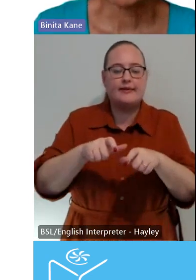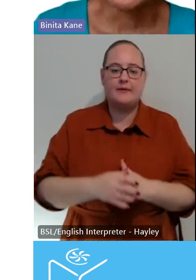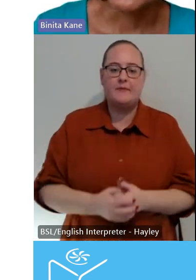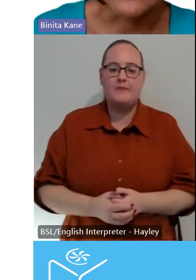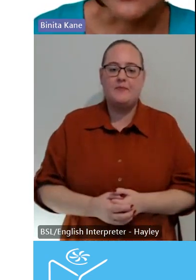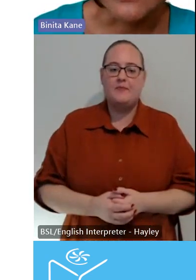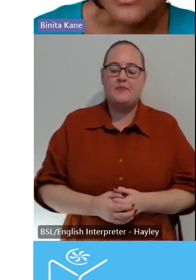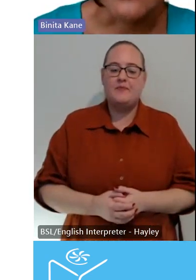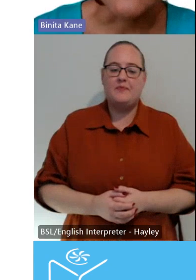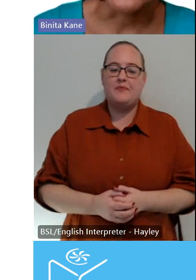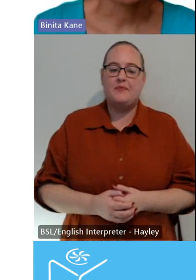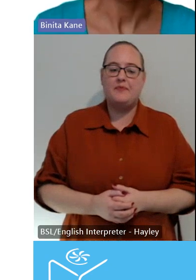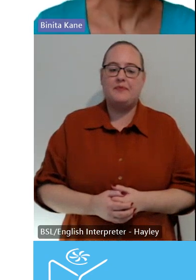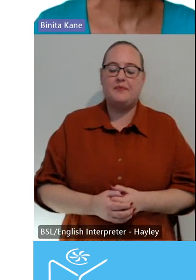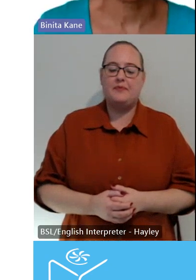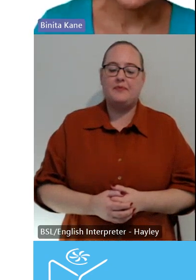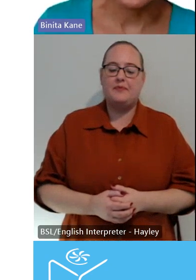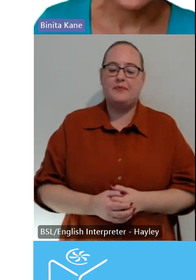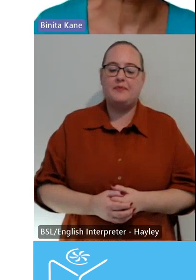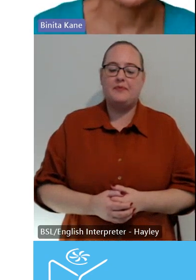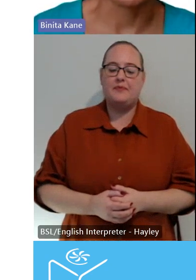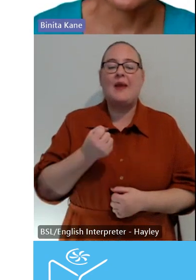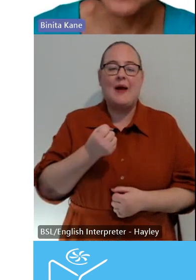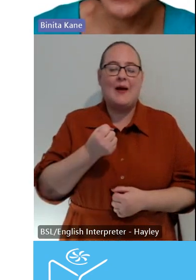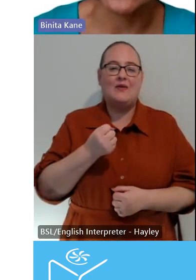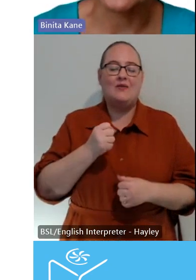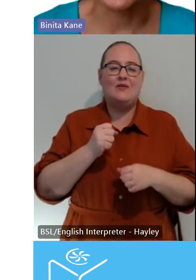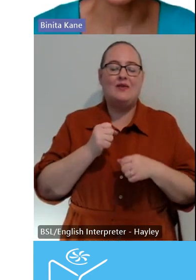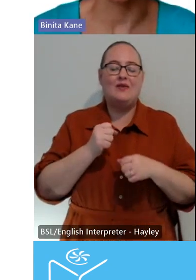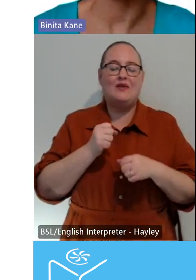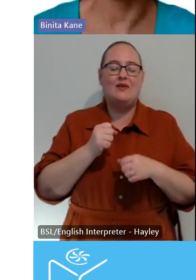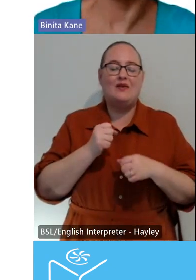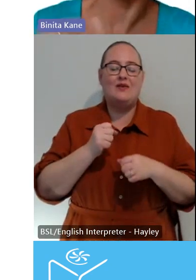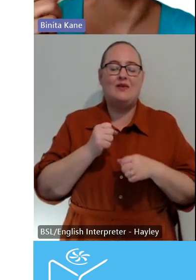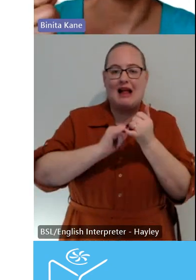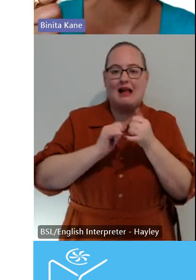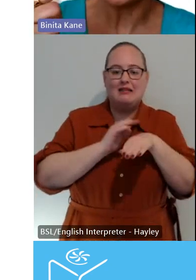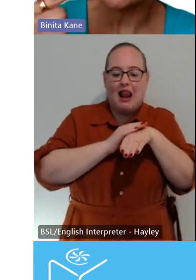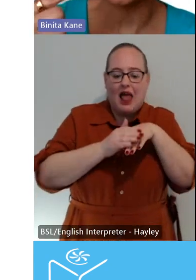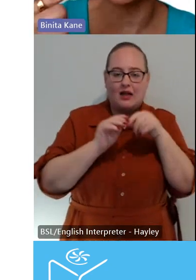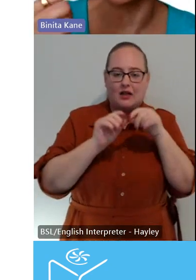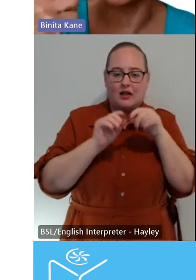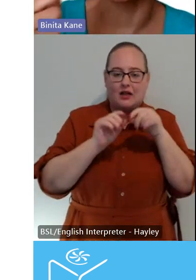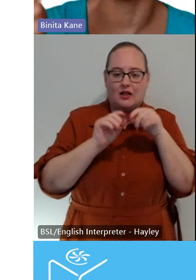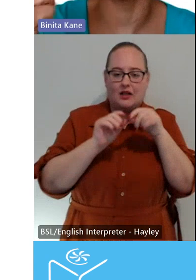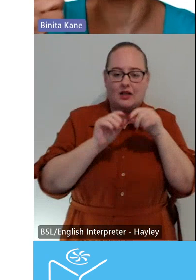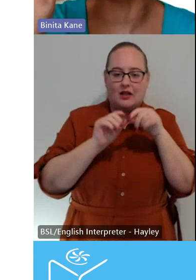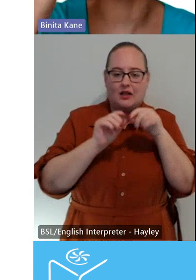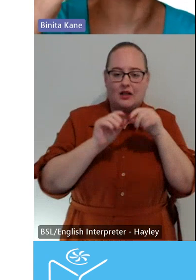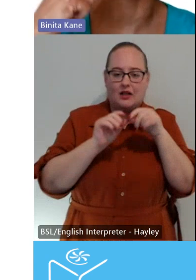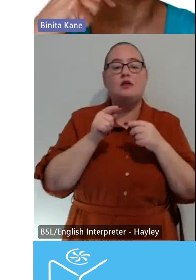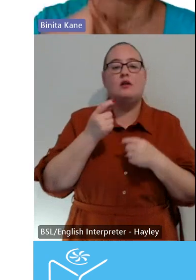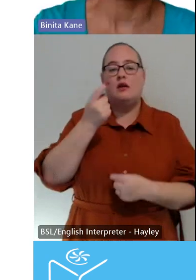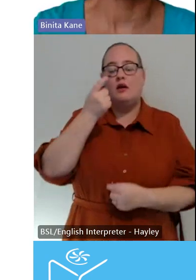It might surprise you to learn that there's two layers of cells that separates us from the outside world. So if we follow the path of the air that comes in